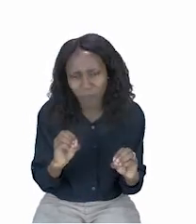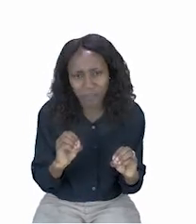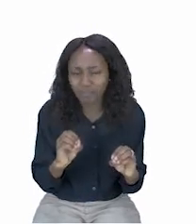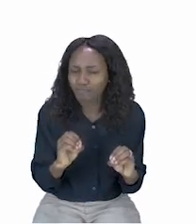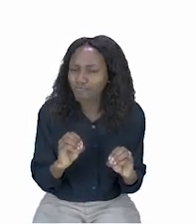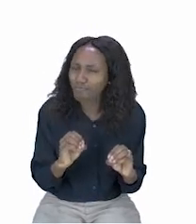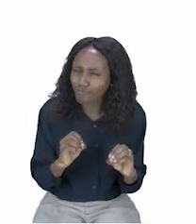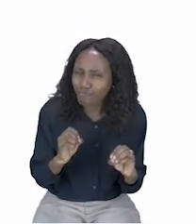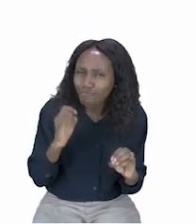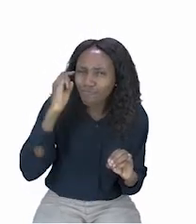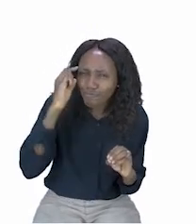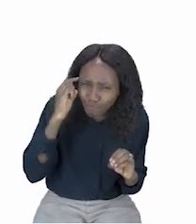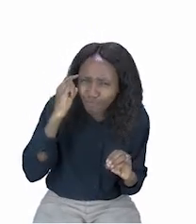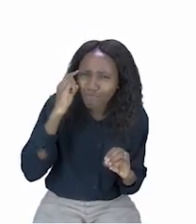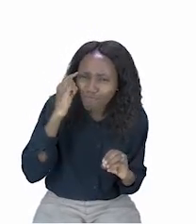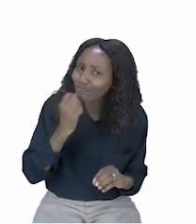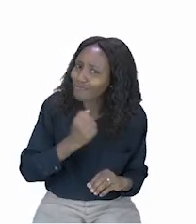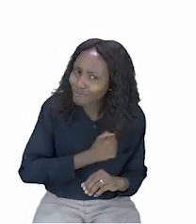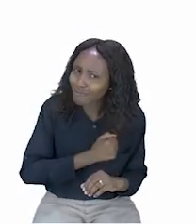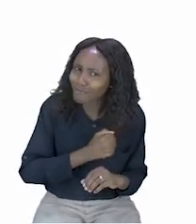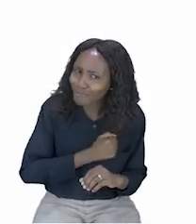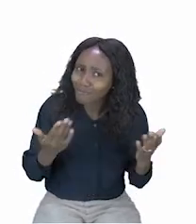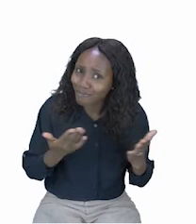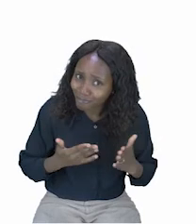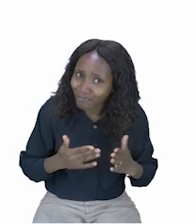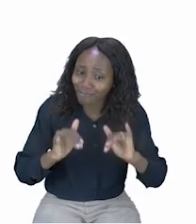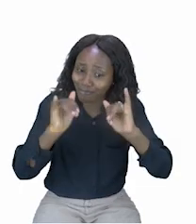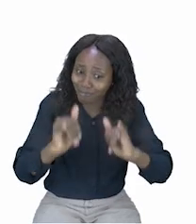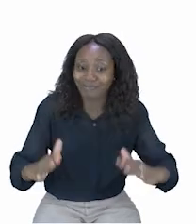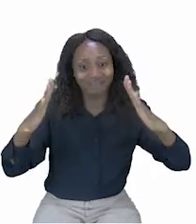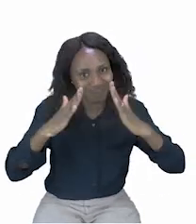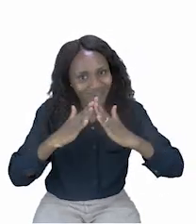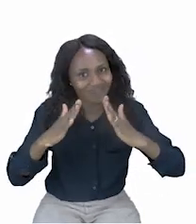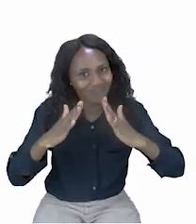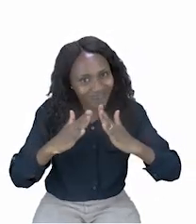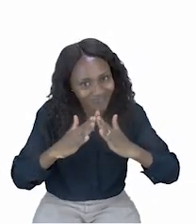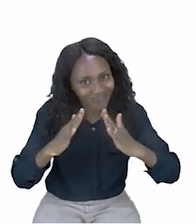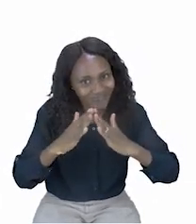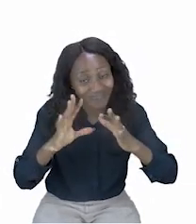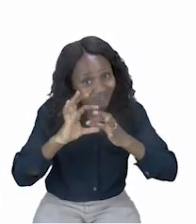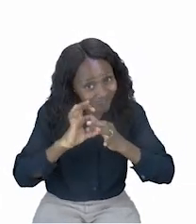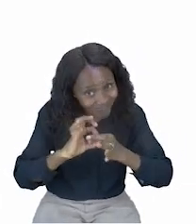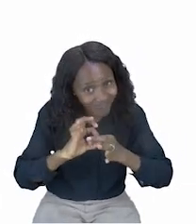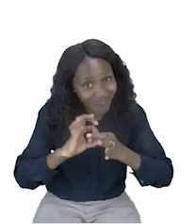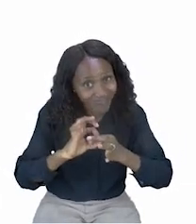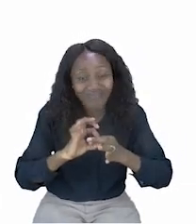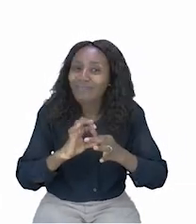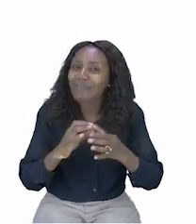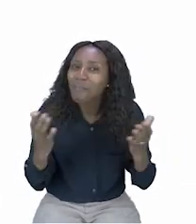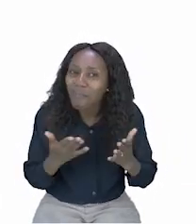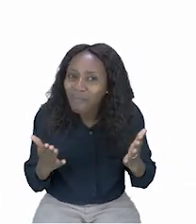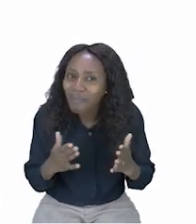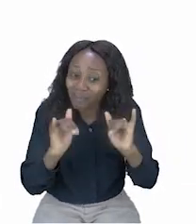think I heard that mother is a housewife, which means that she stays at